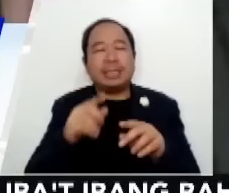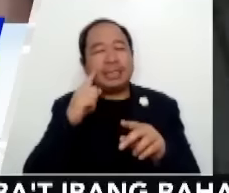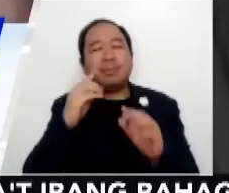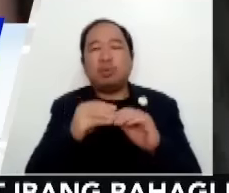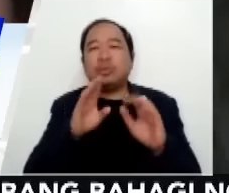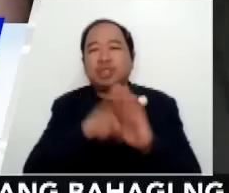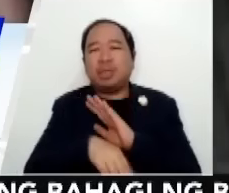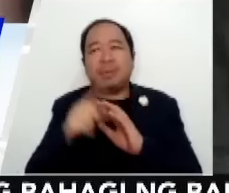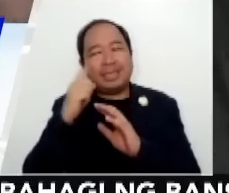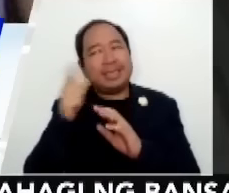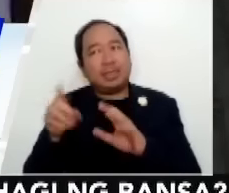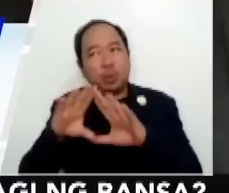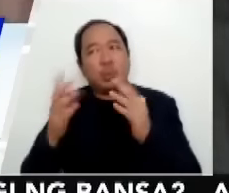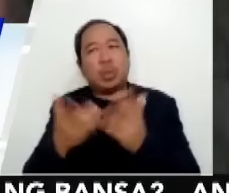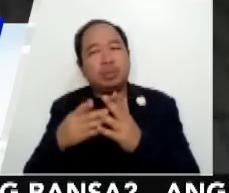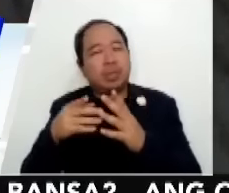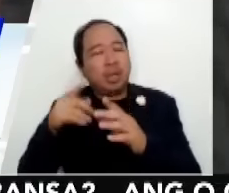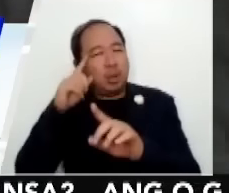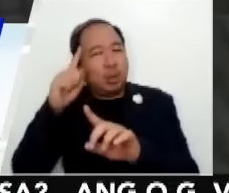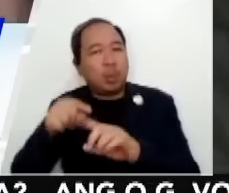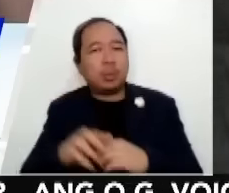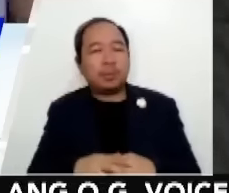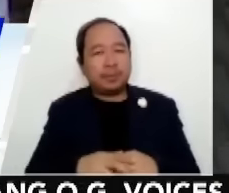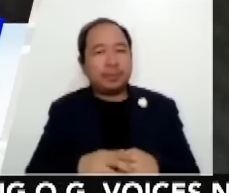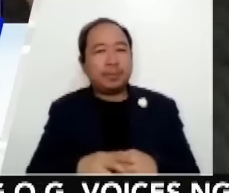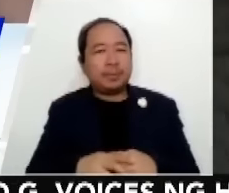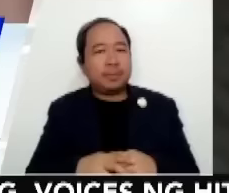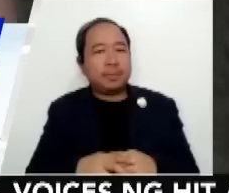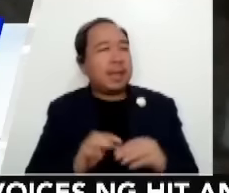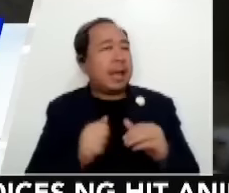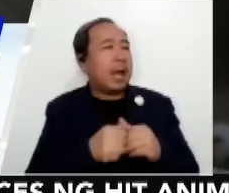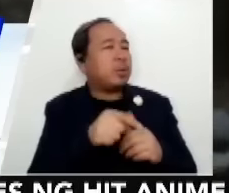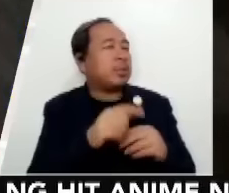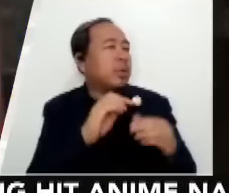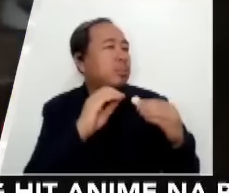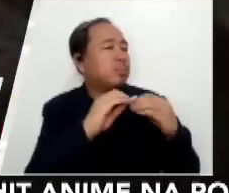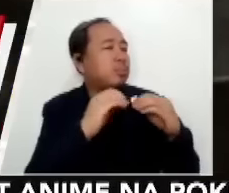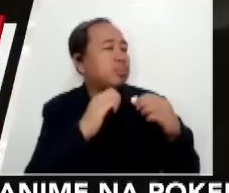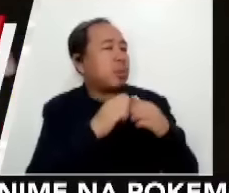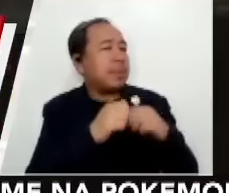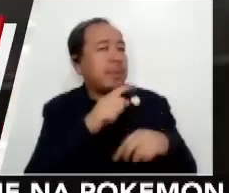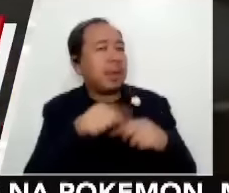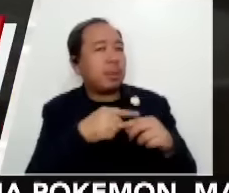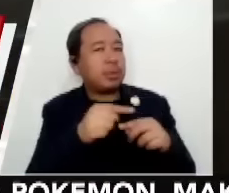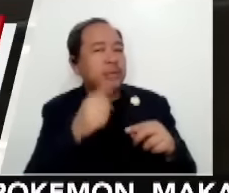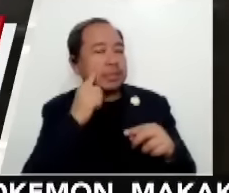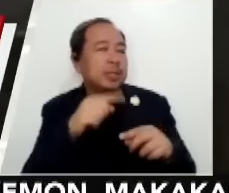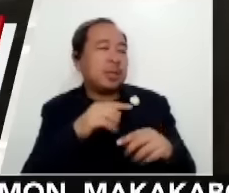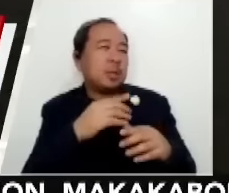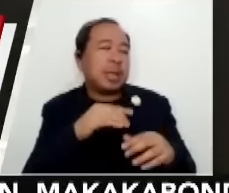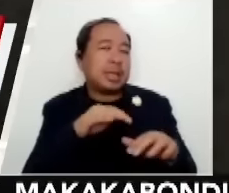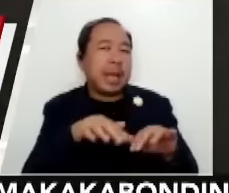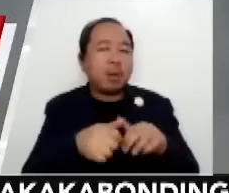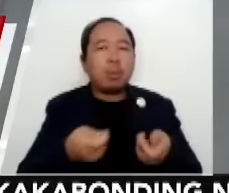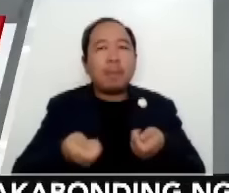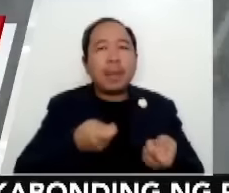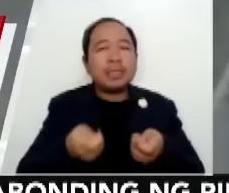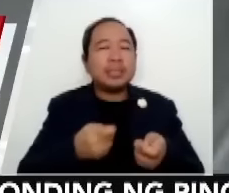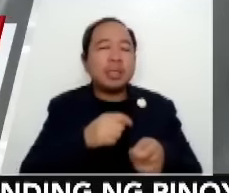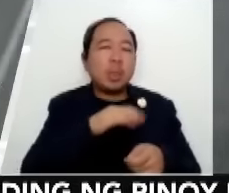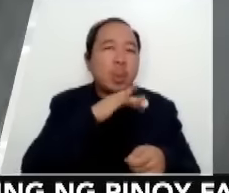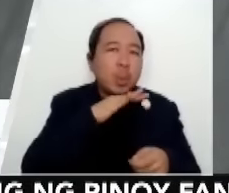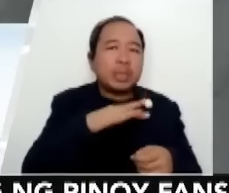going. What about the yung issue ng waste? Paano daw yung ano? Paano yung waste nito? Paano well, manage yung waste kapag nag-operate tayo ulit?